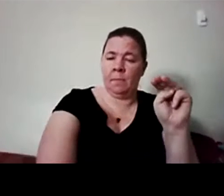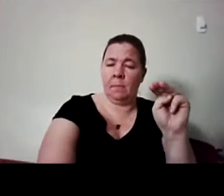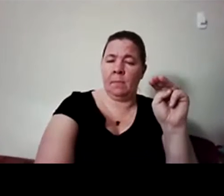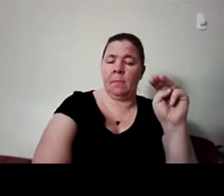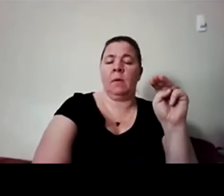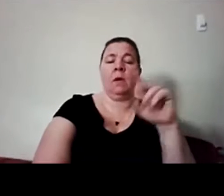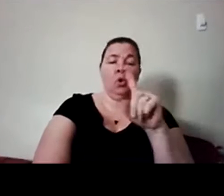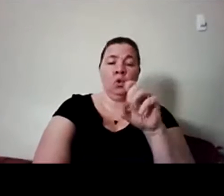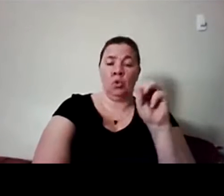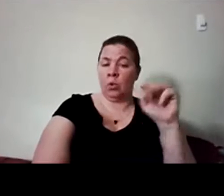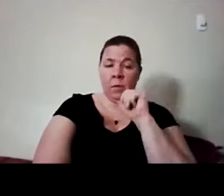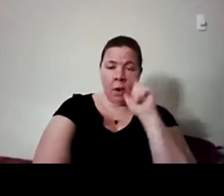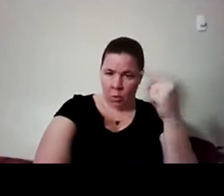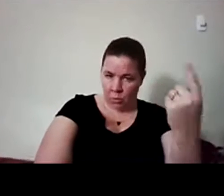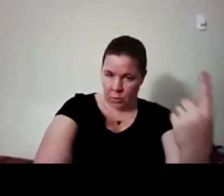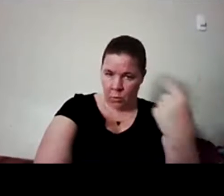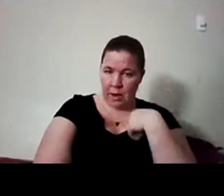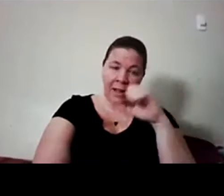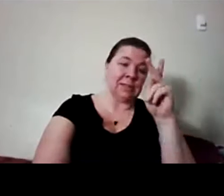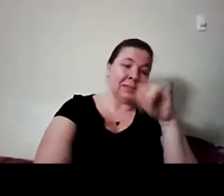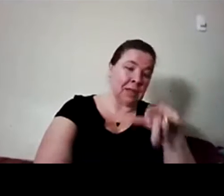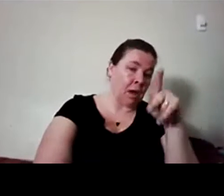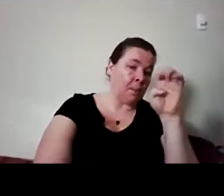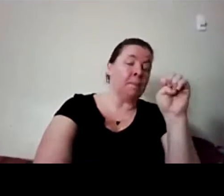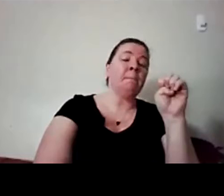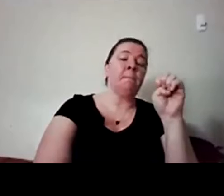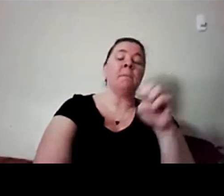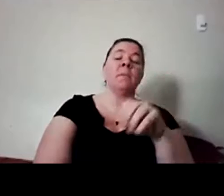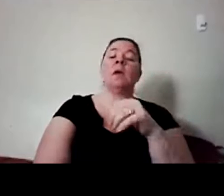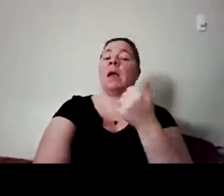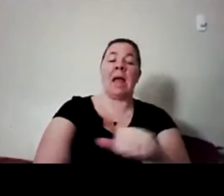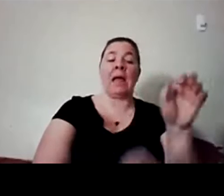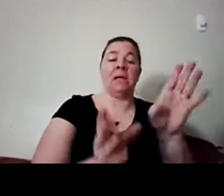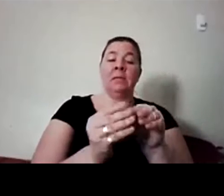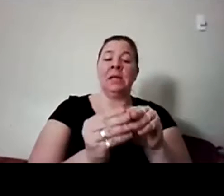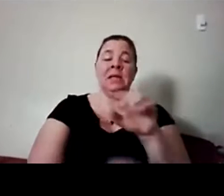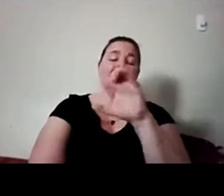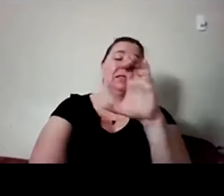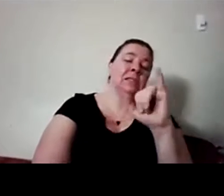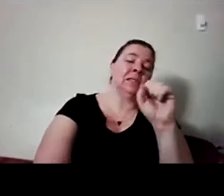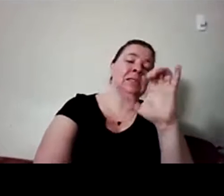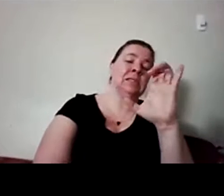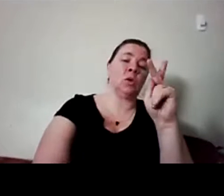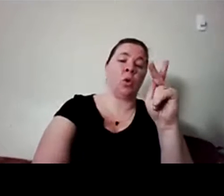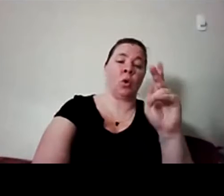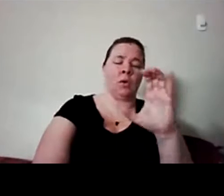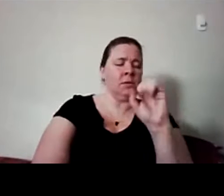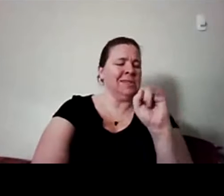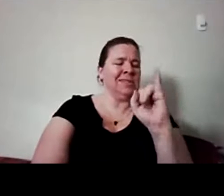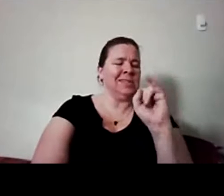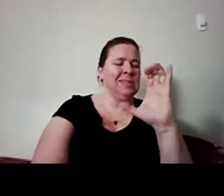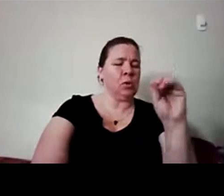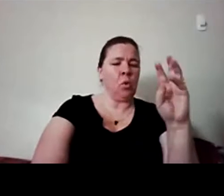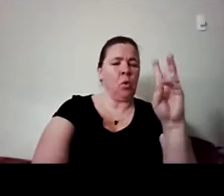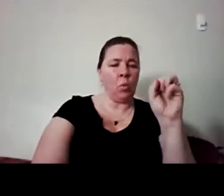Well, Zoom is not the only one. We have Skype, we have AnyMeeting, we have Cisco WebEx, Google Hangouts,